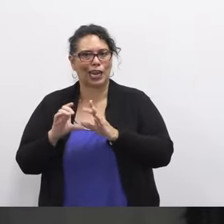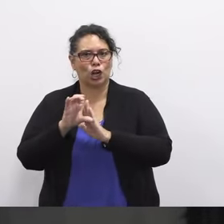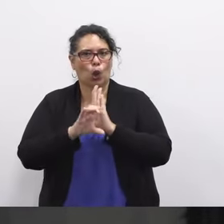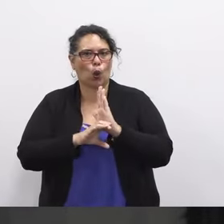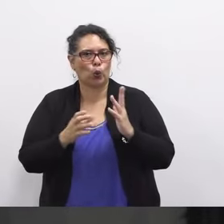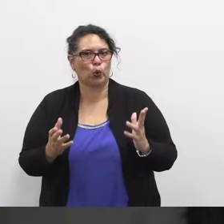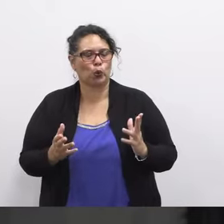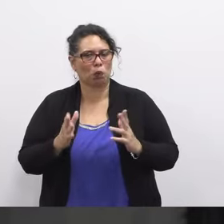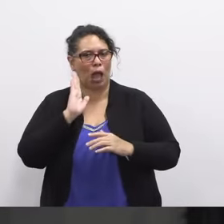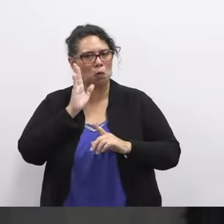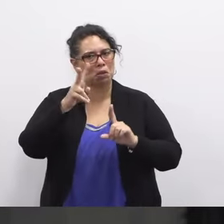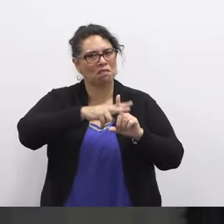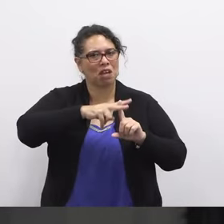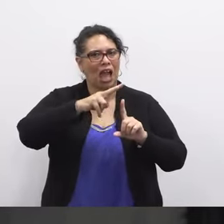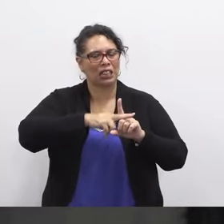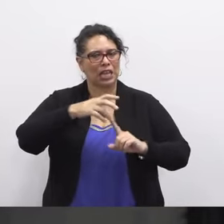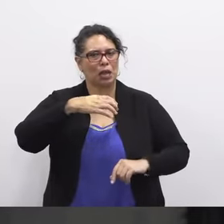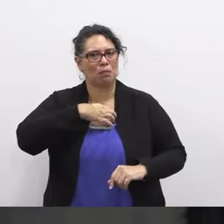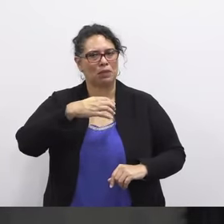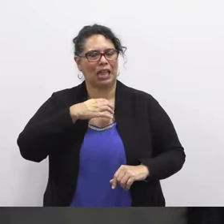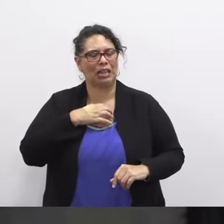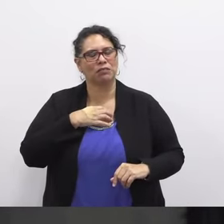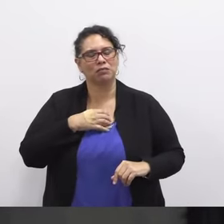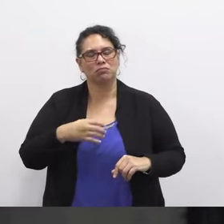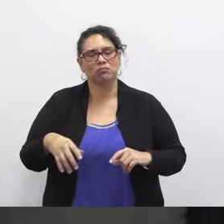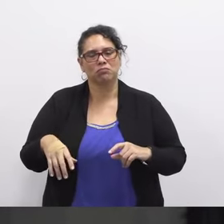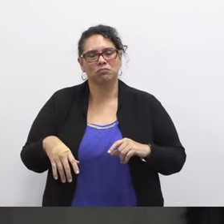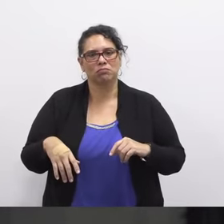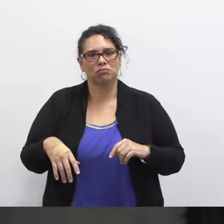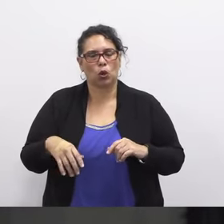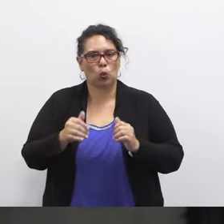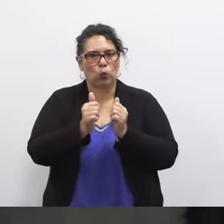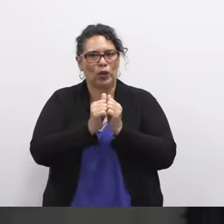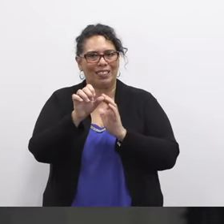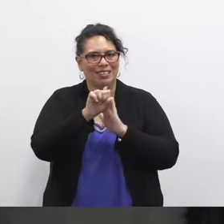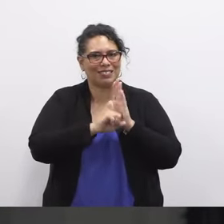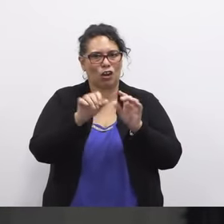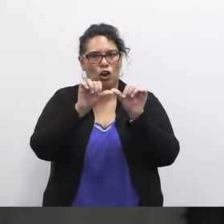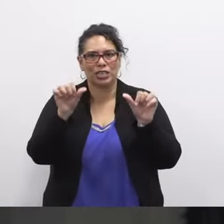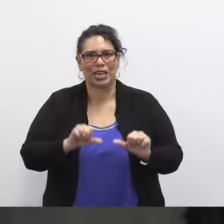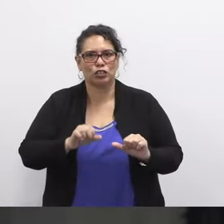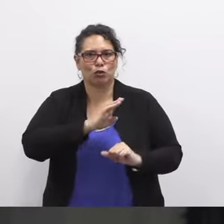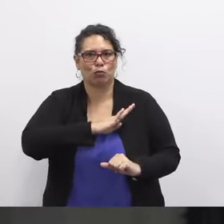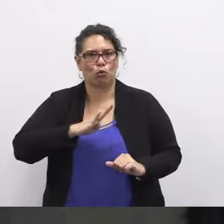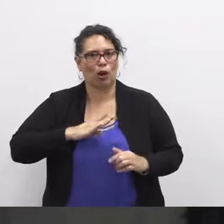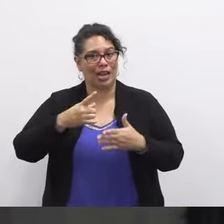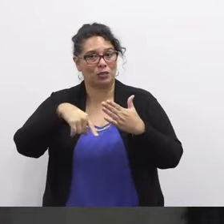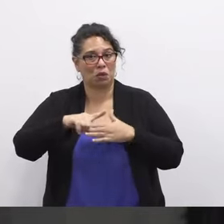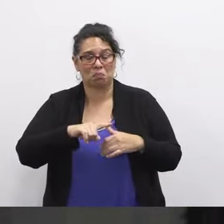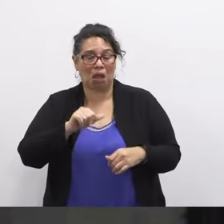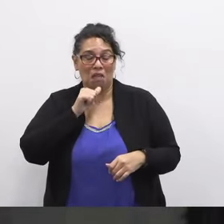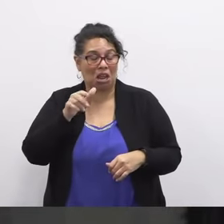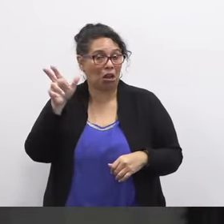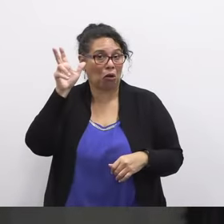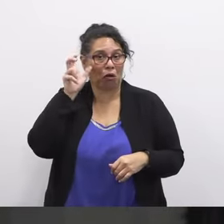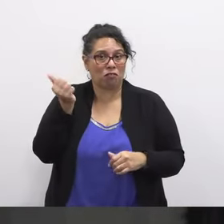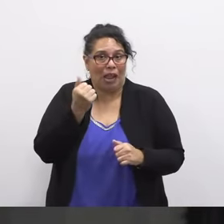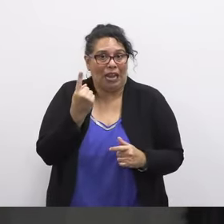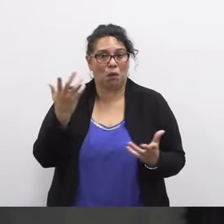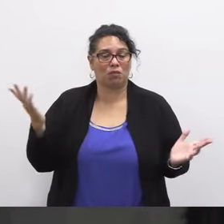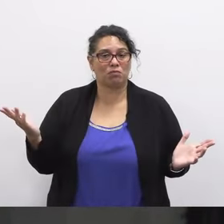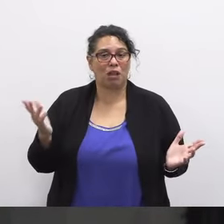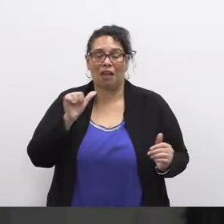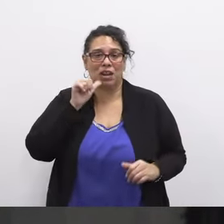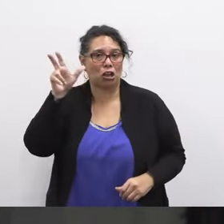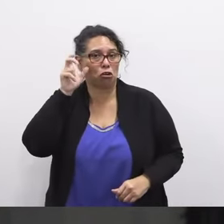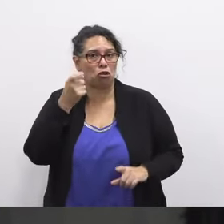gonna be filing a complaint with the State California Architects Board next week because I have not heard from any of you. I've not heard from the architect. I've not